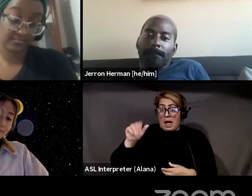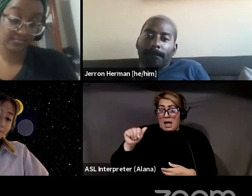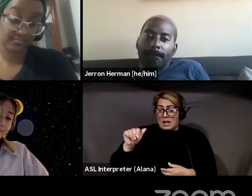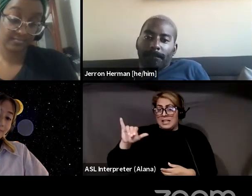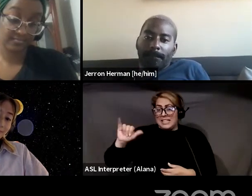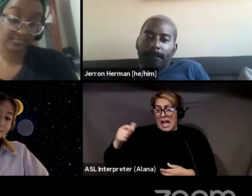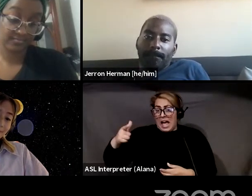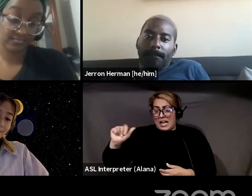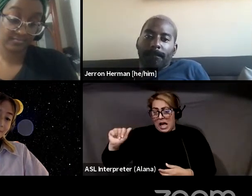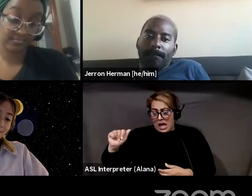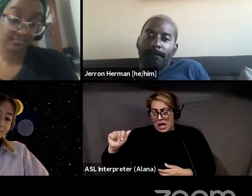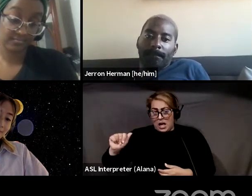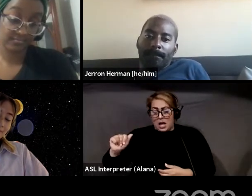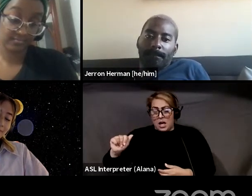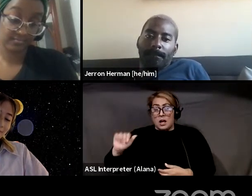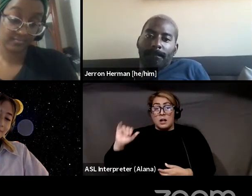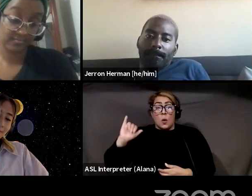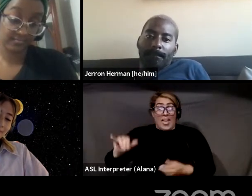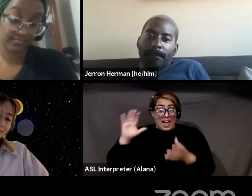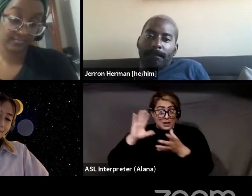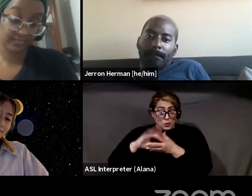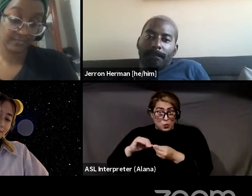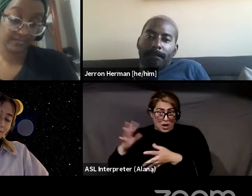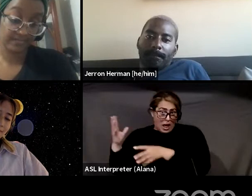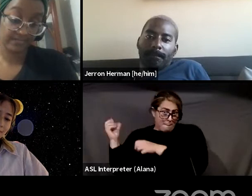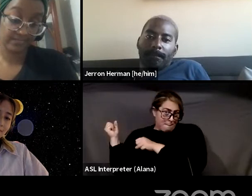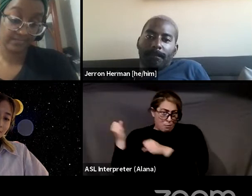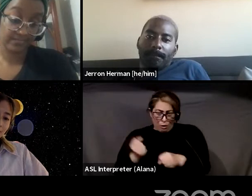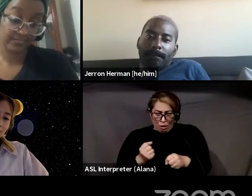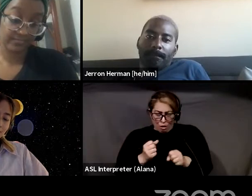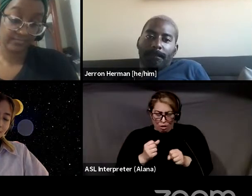and pulling that into all of these other